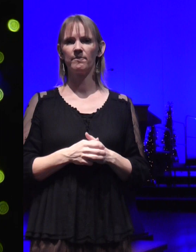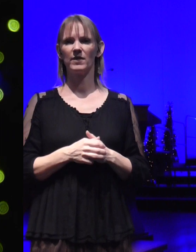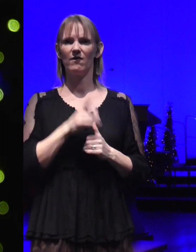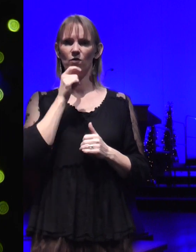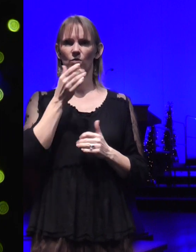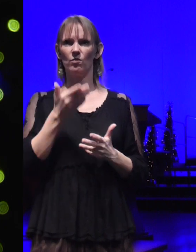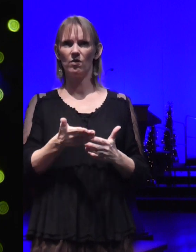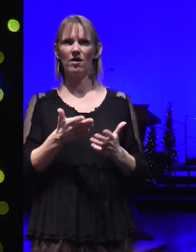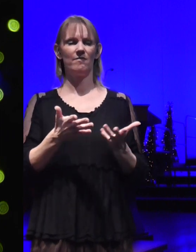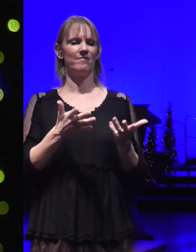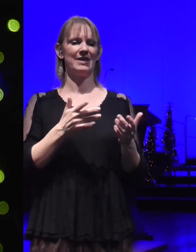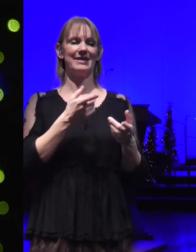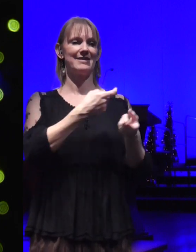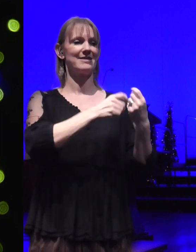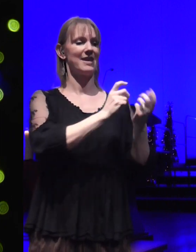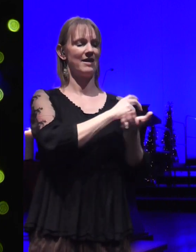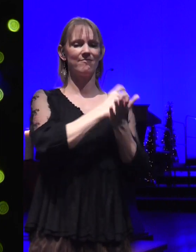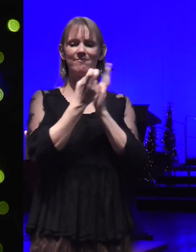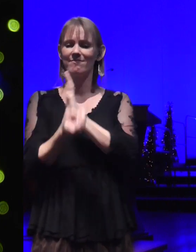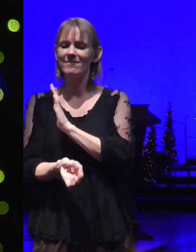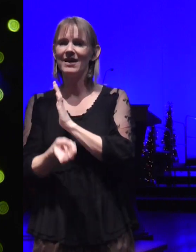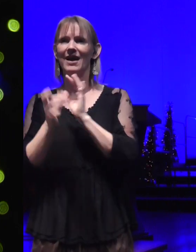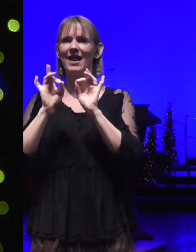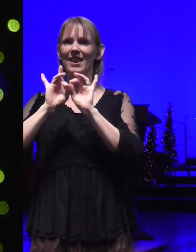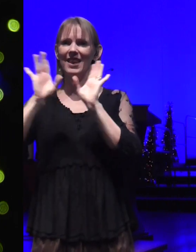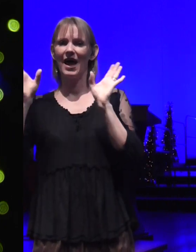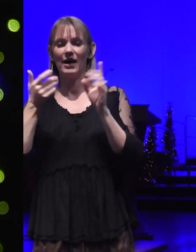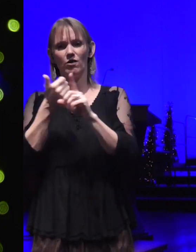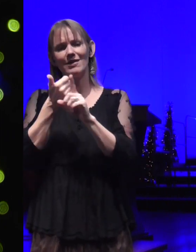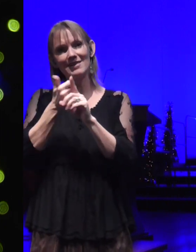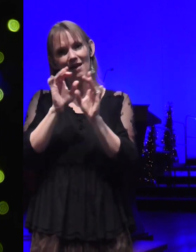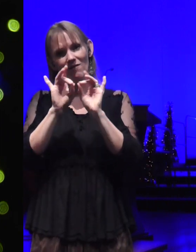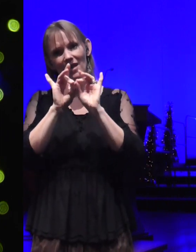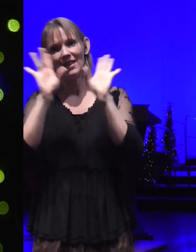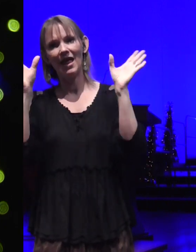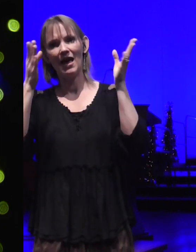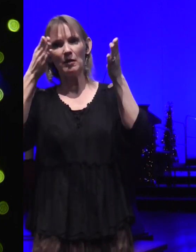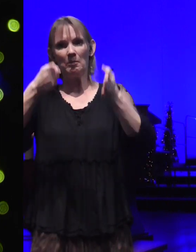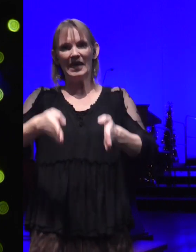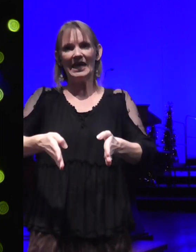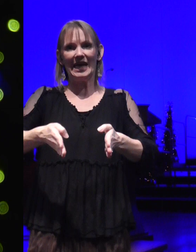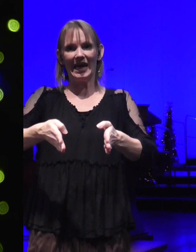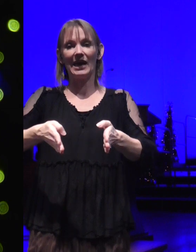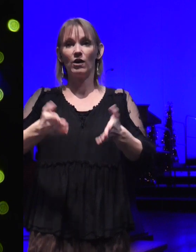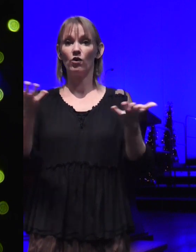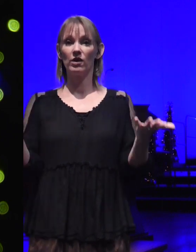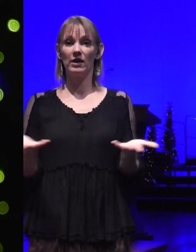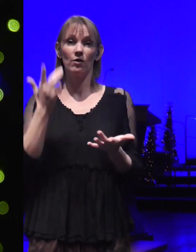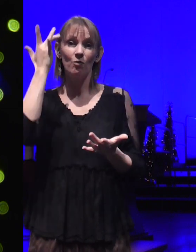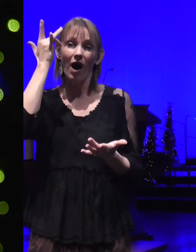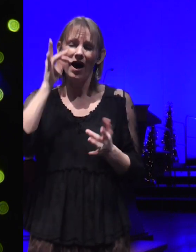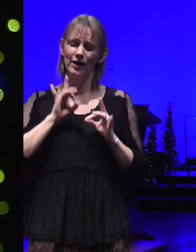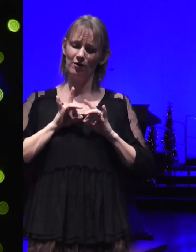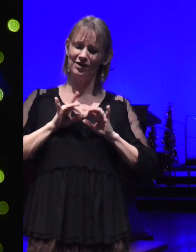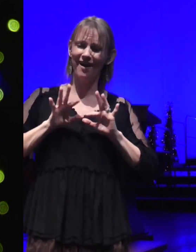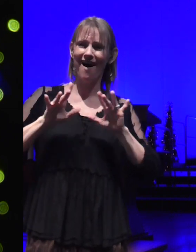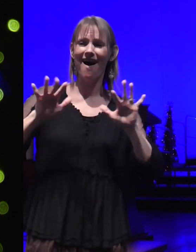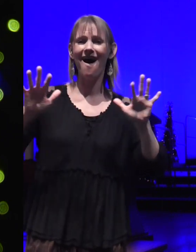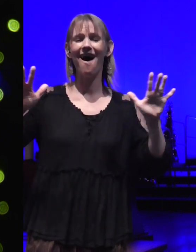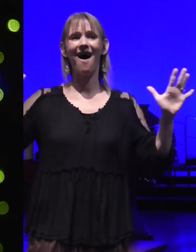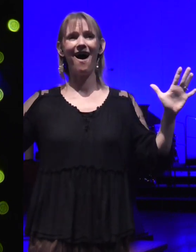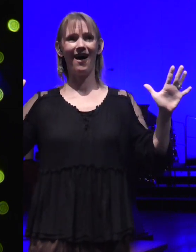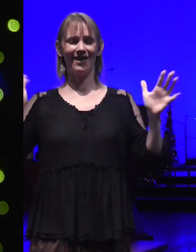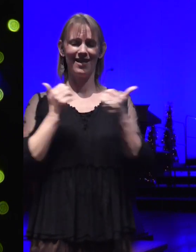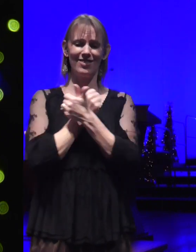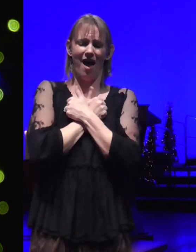Step into the spirit and the light. You are a luminous light being, here to shine and to exude this love, here